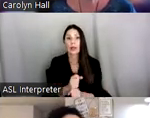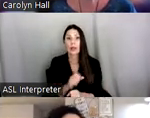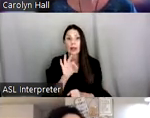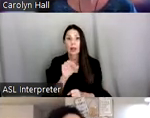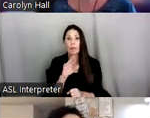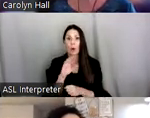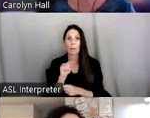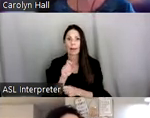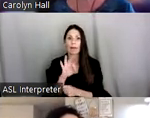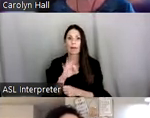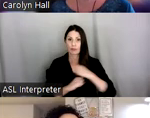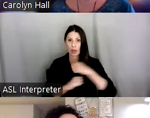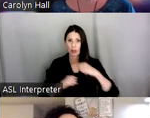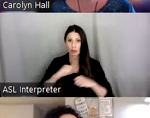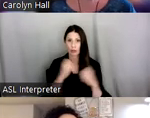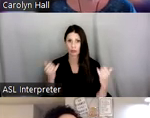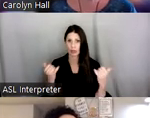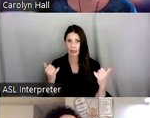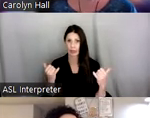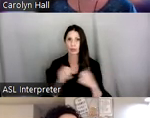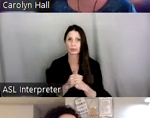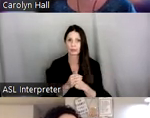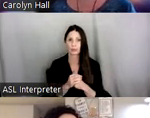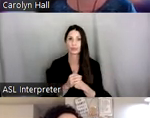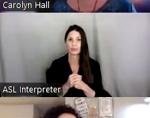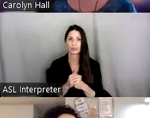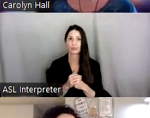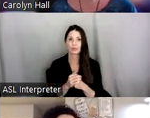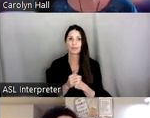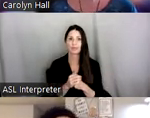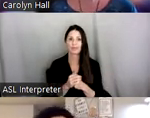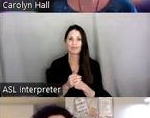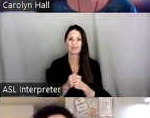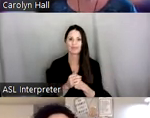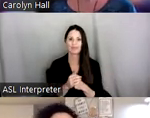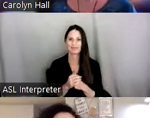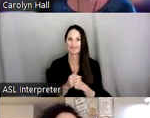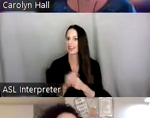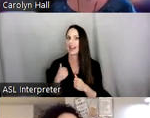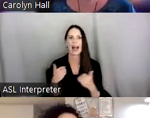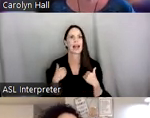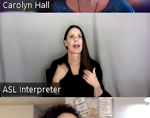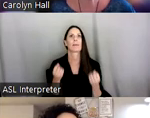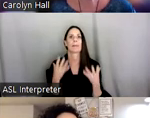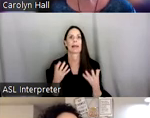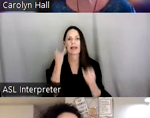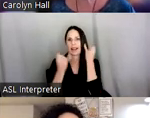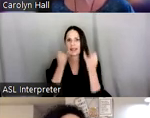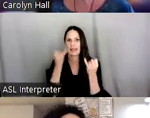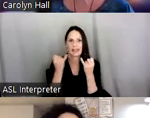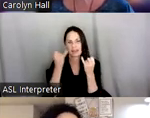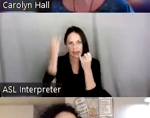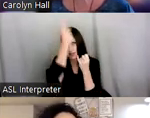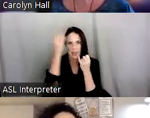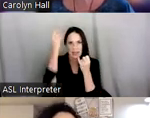structure right now. And so like I got a lot of ideas going on in my head.